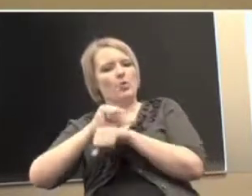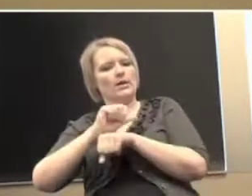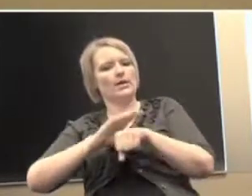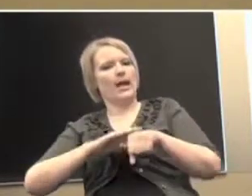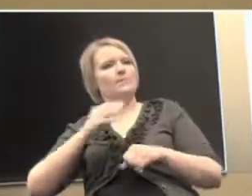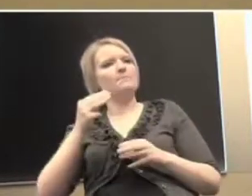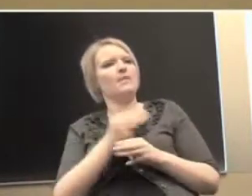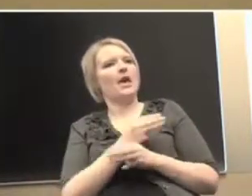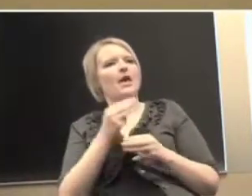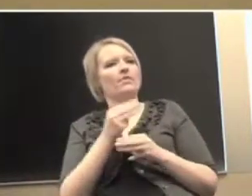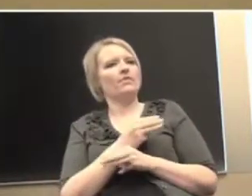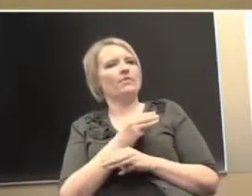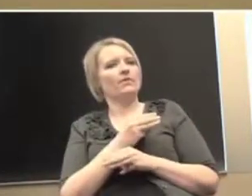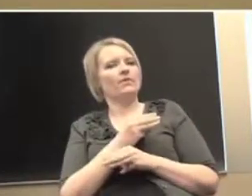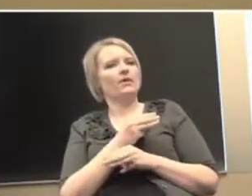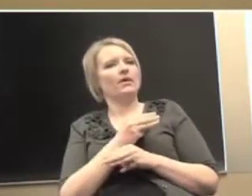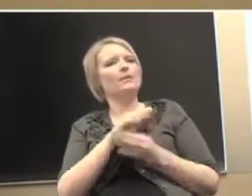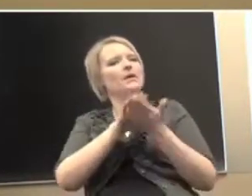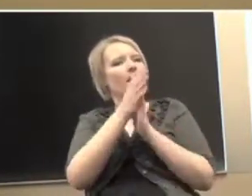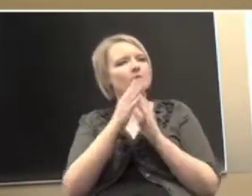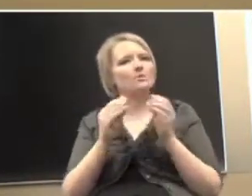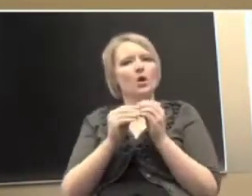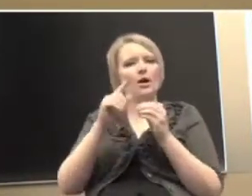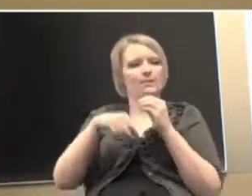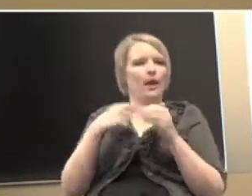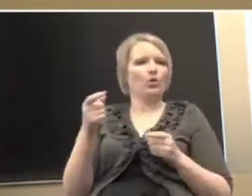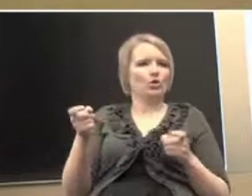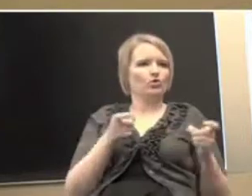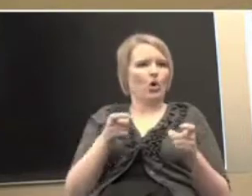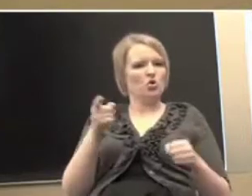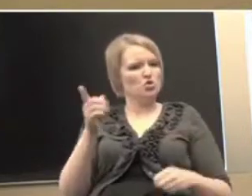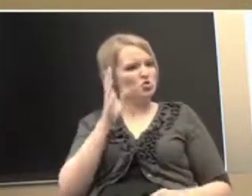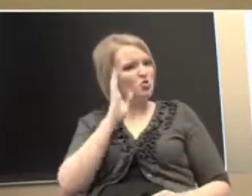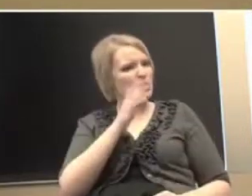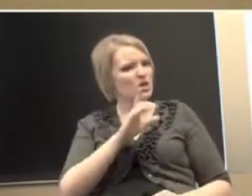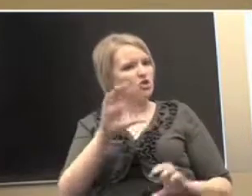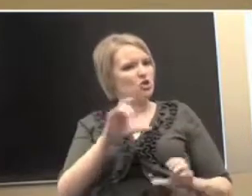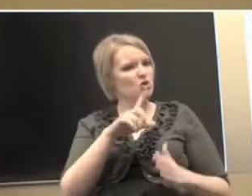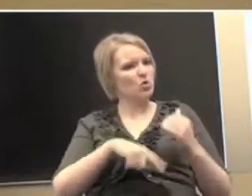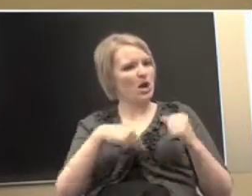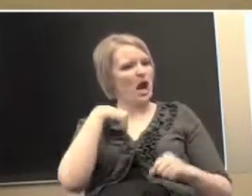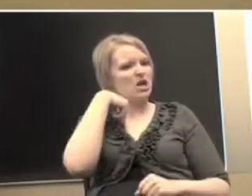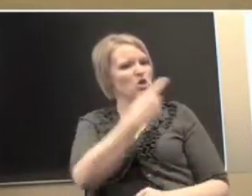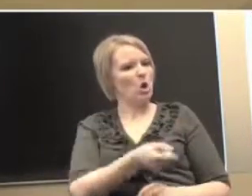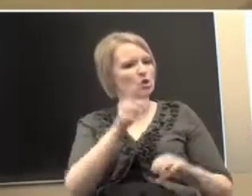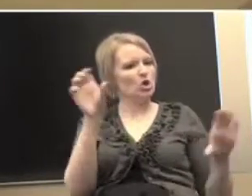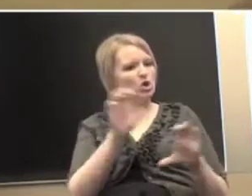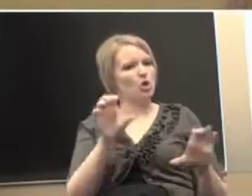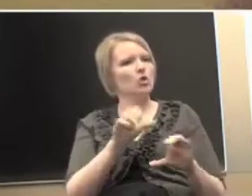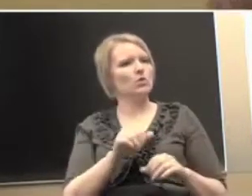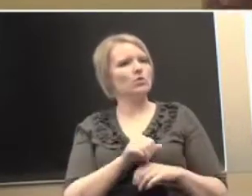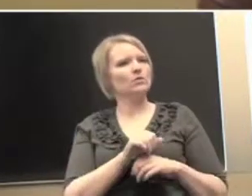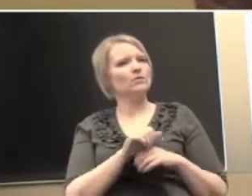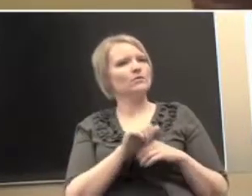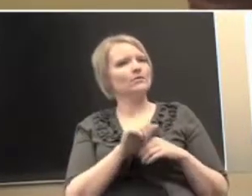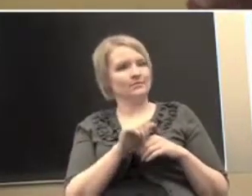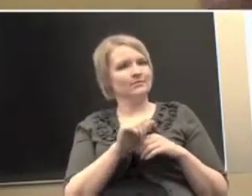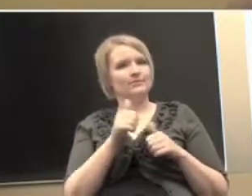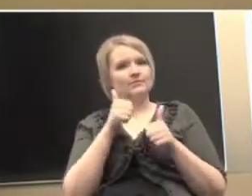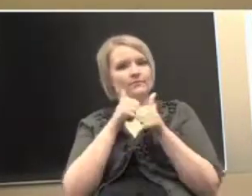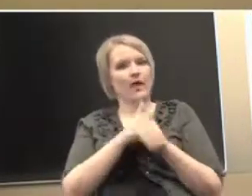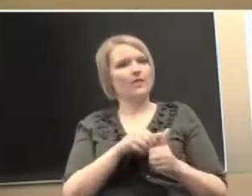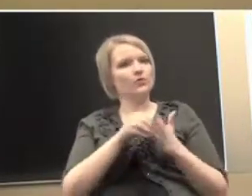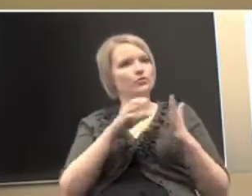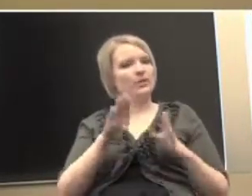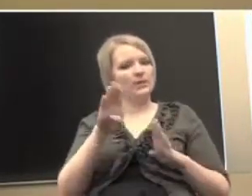and it starts to become the curriculum of control. You will do what I told you to do. And they begin to follow the student's behavior.